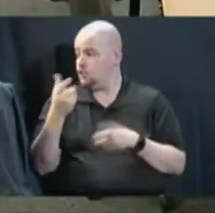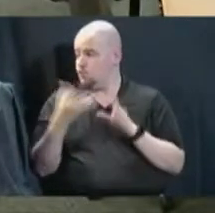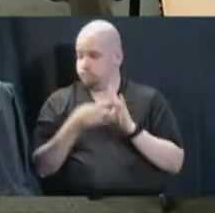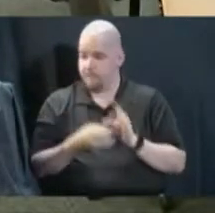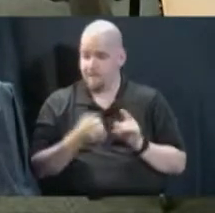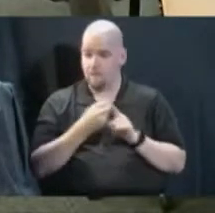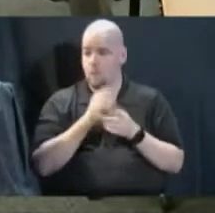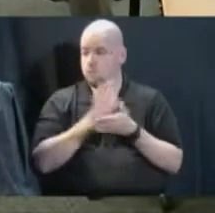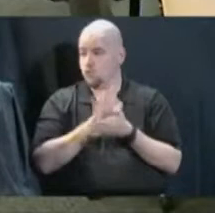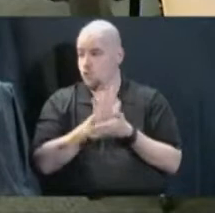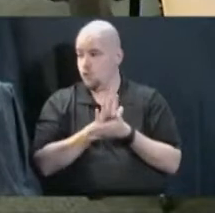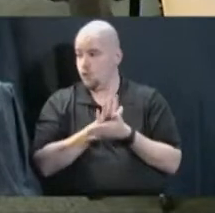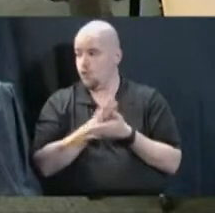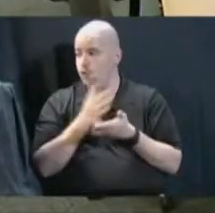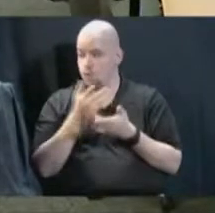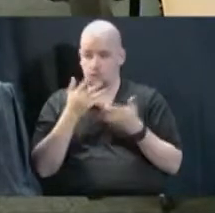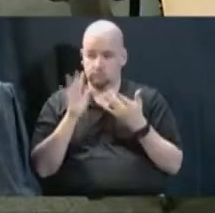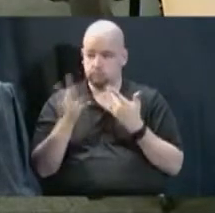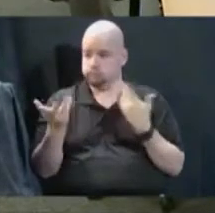from the schools.